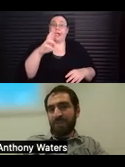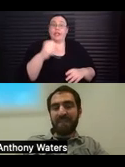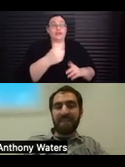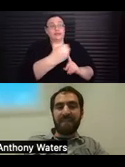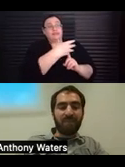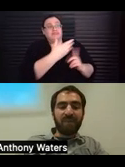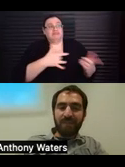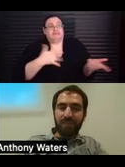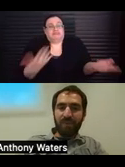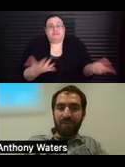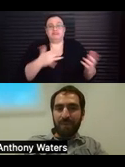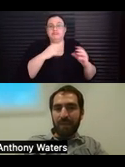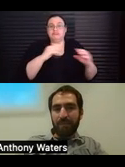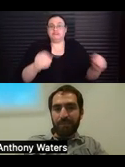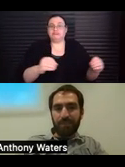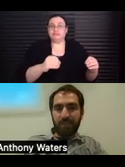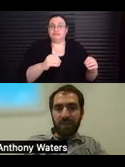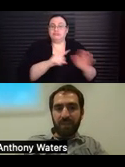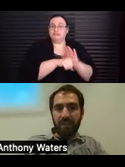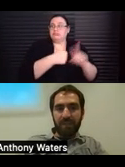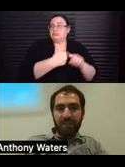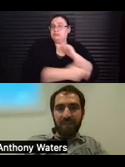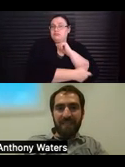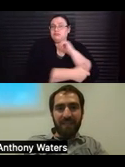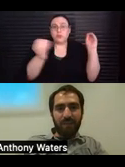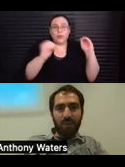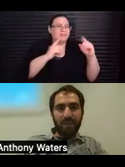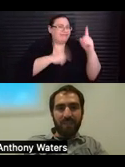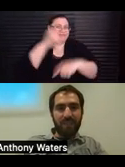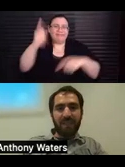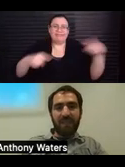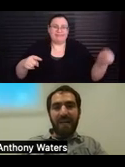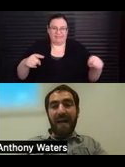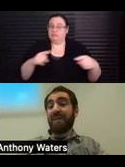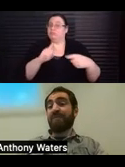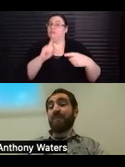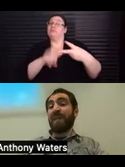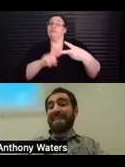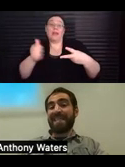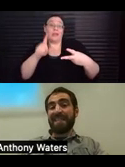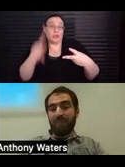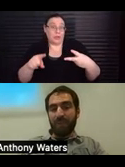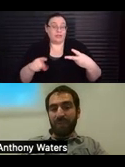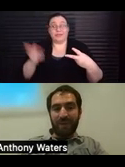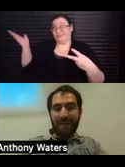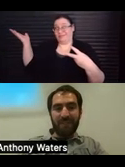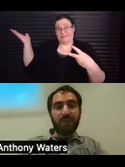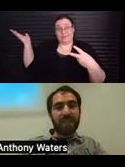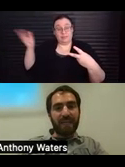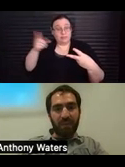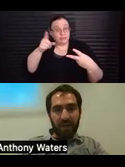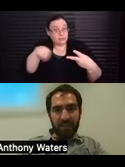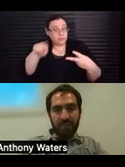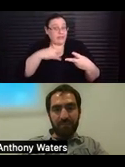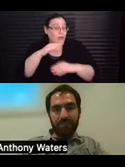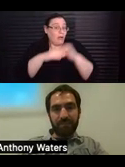to experiencing them. So it's different for everybody. Let's ask another poll question. I'm comfortable asking someone if they're having